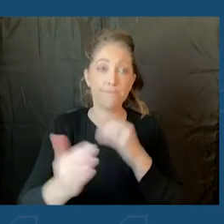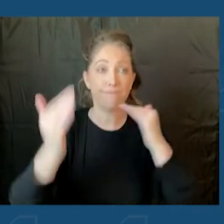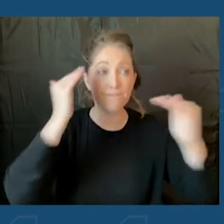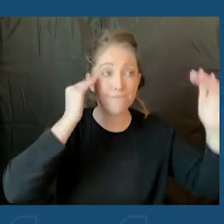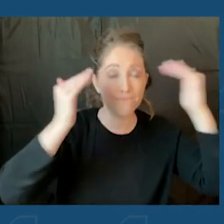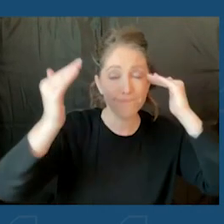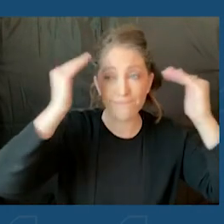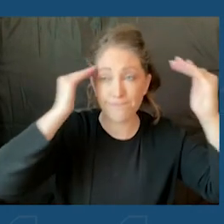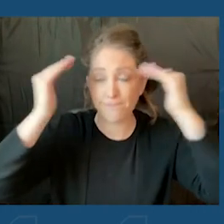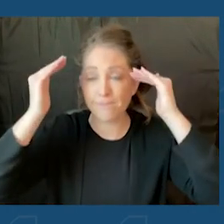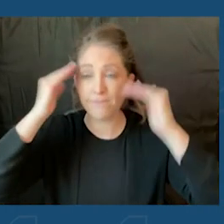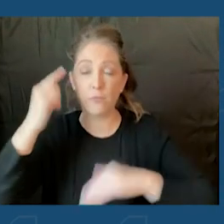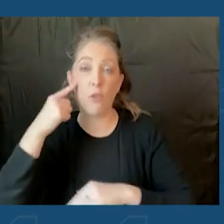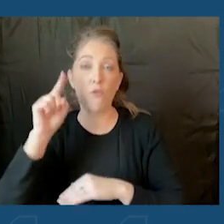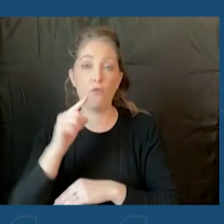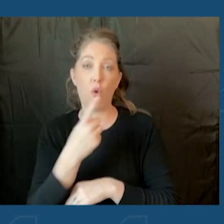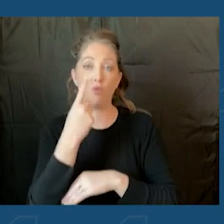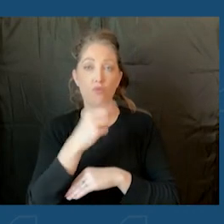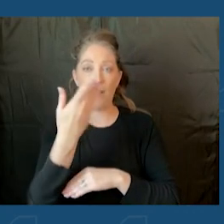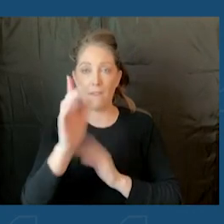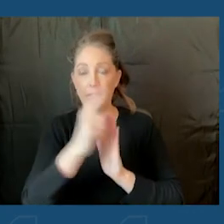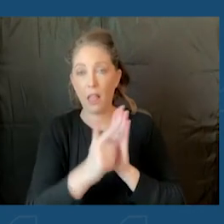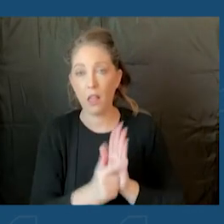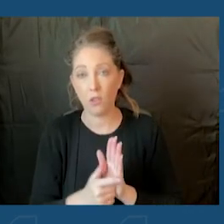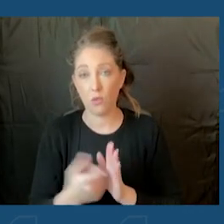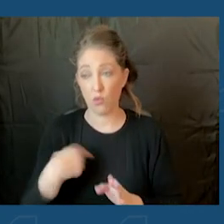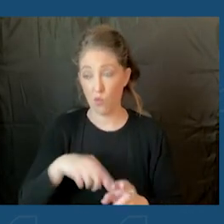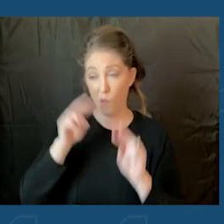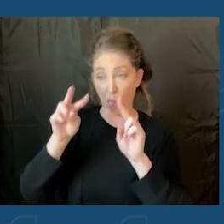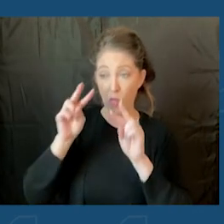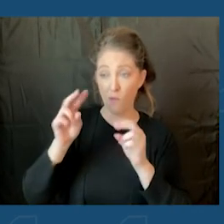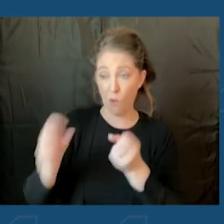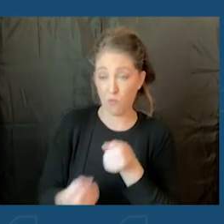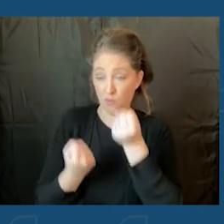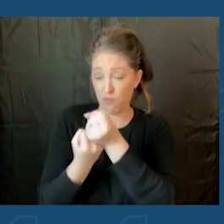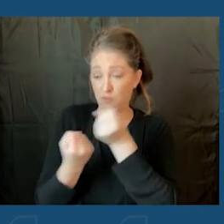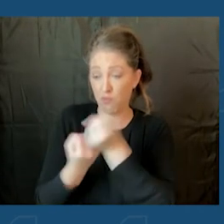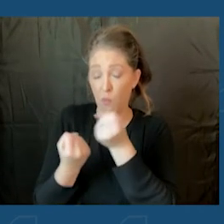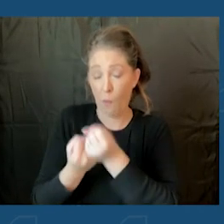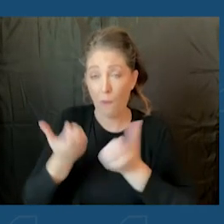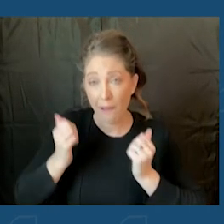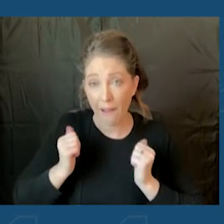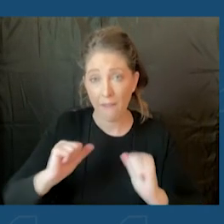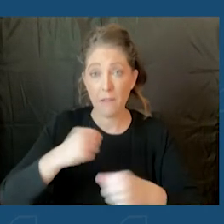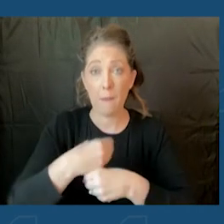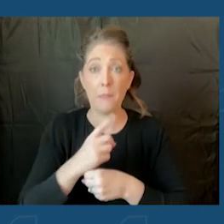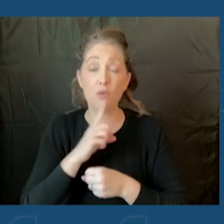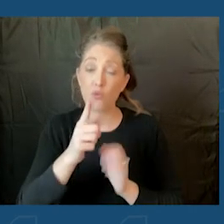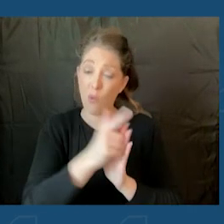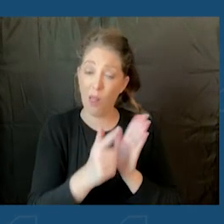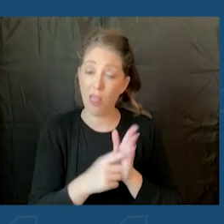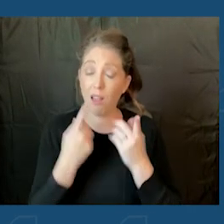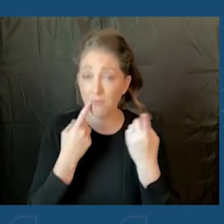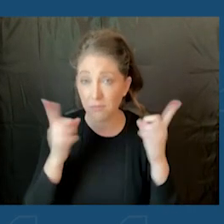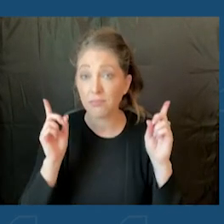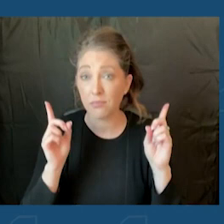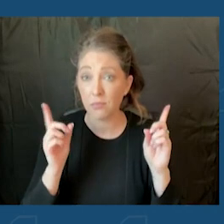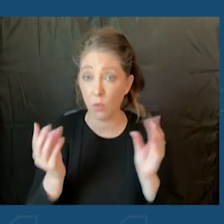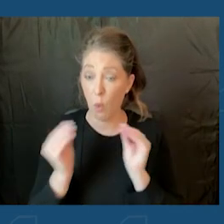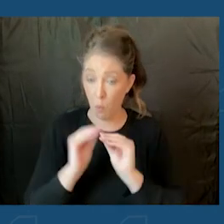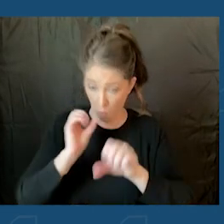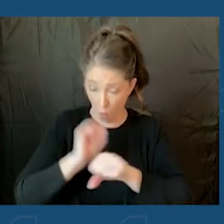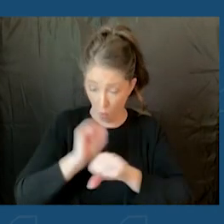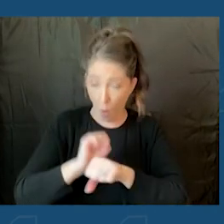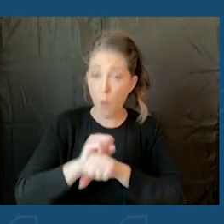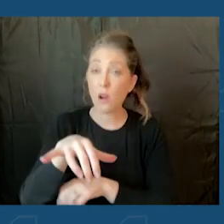flag laws. We look forward to supporting these ongoing efforts to ensure these laws are effective. There is more work to be done,